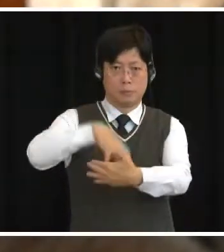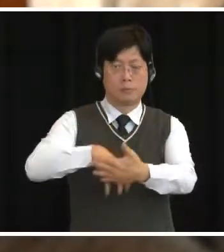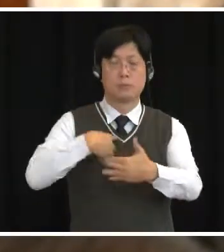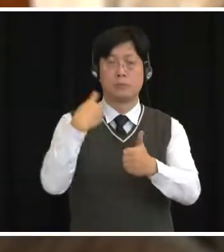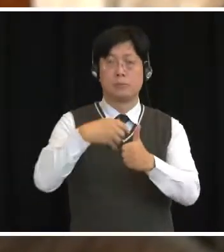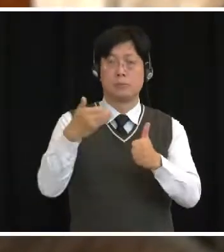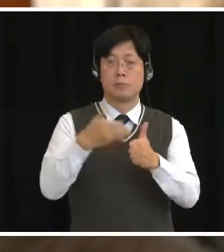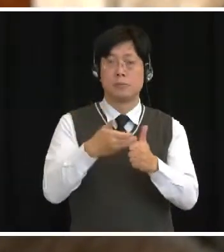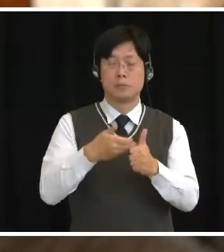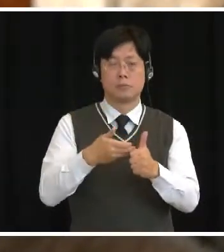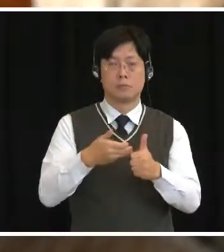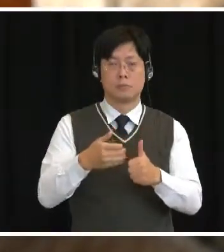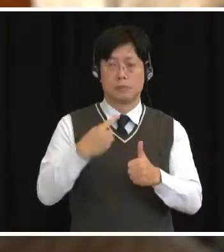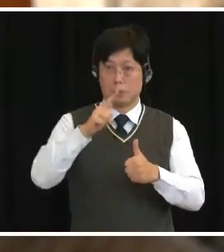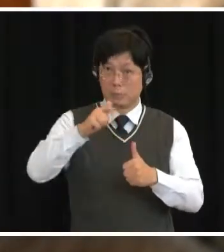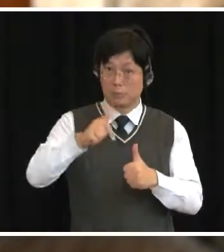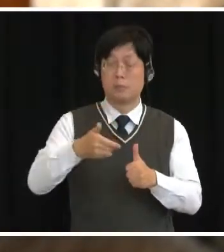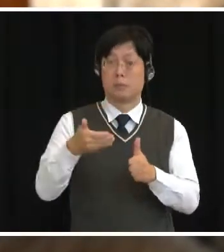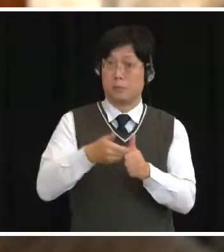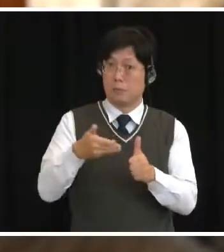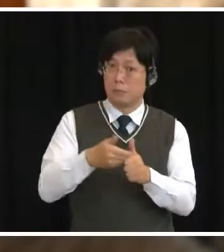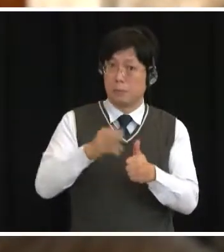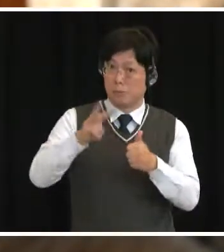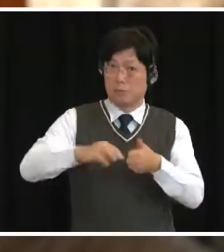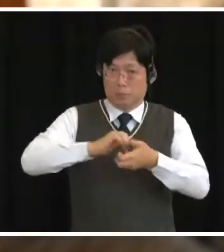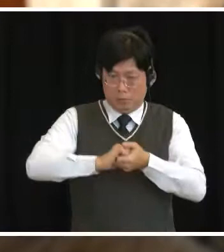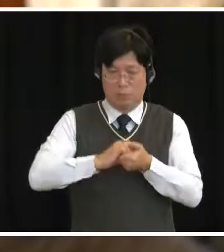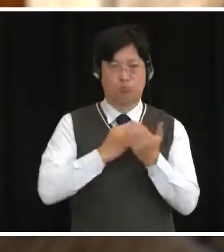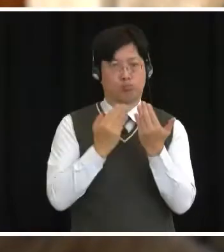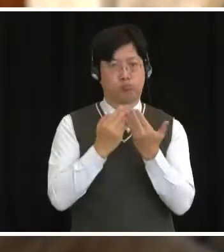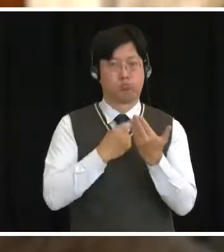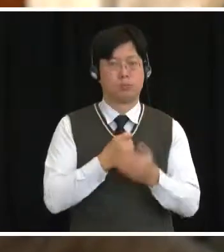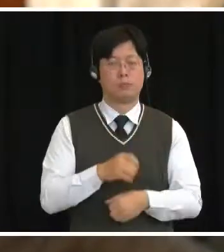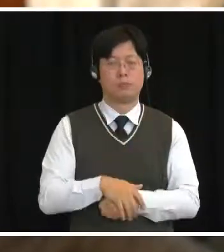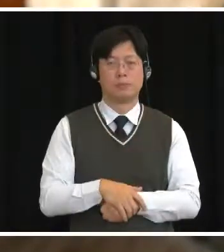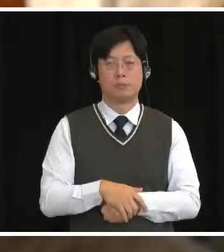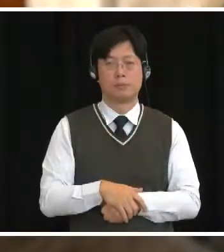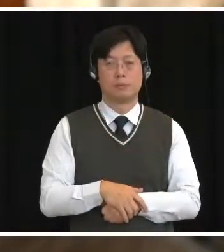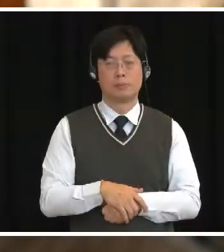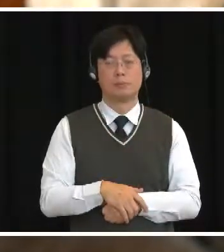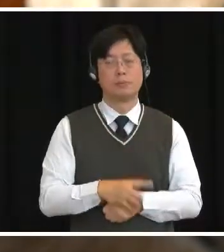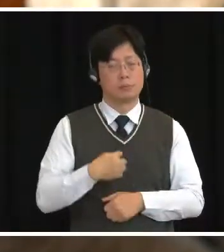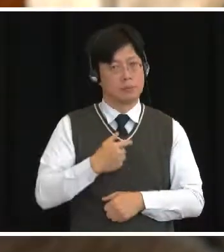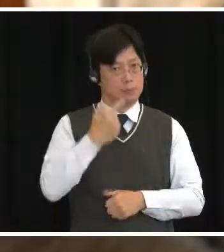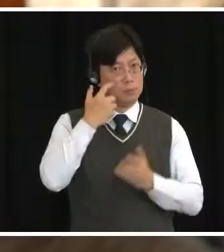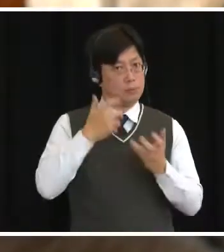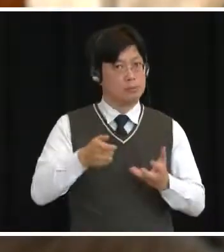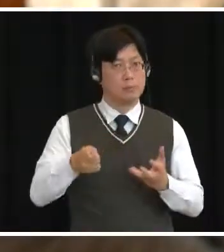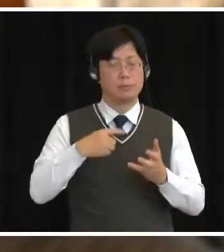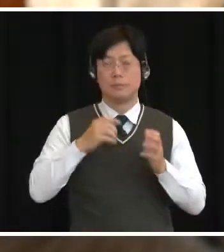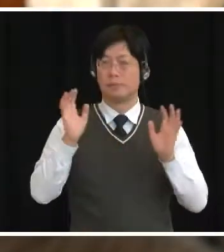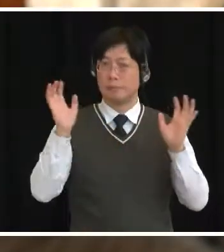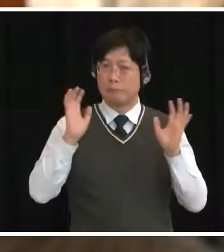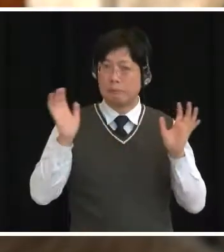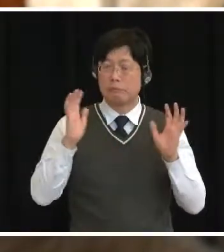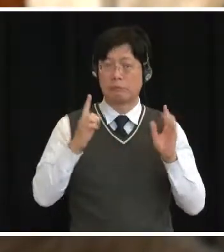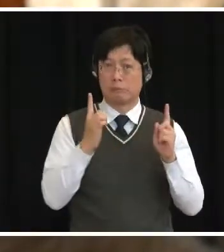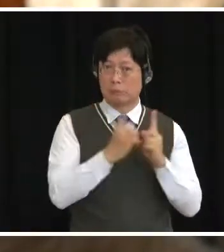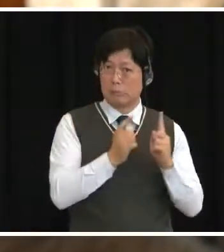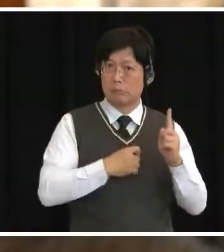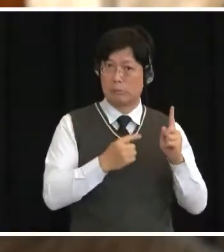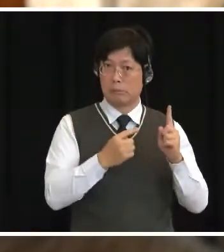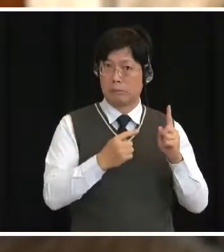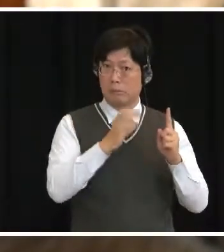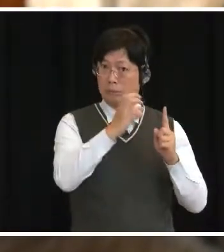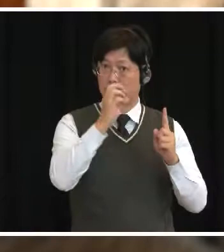an education planning group is established, and CRC is planned to become a critical